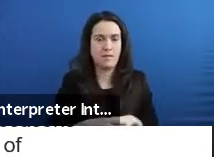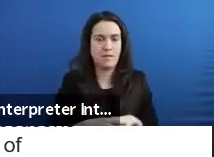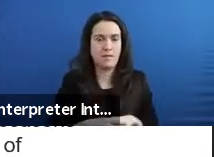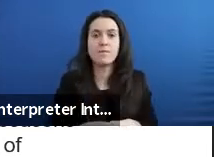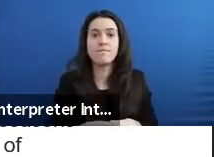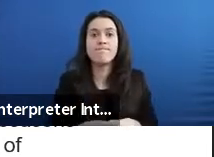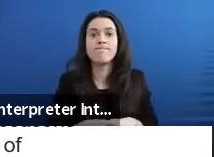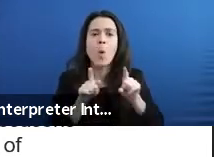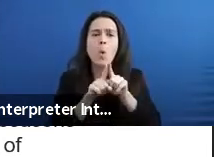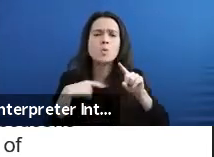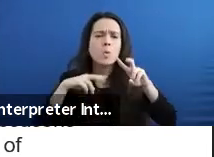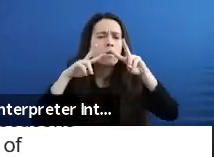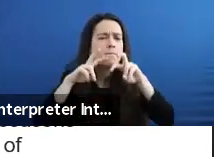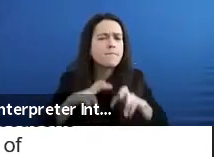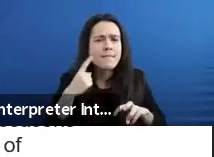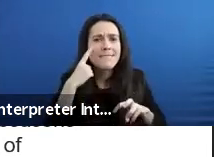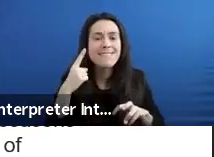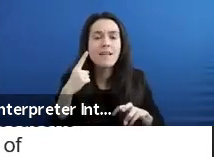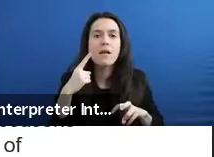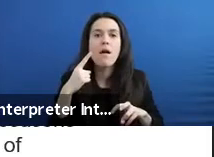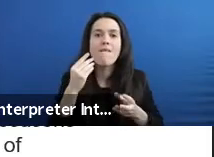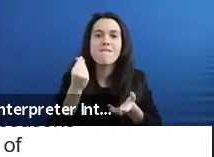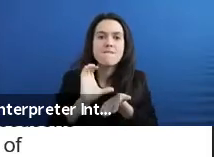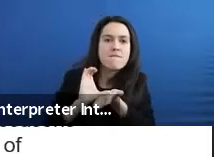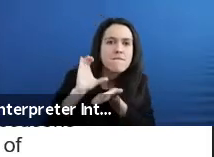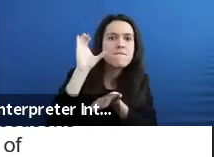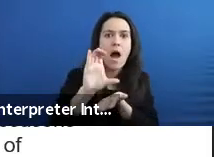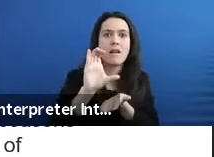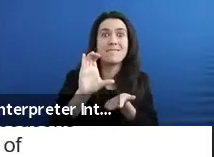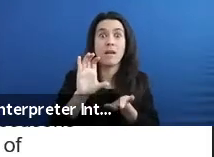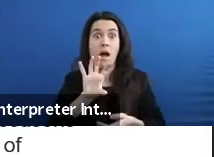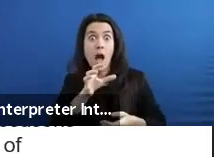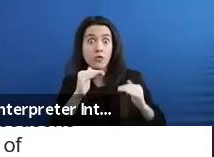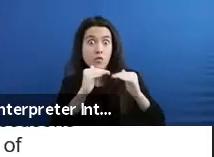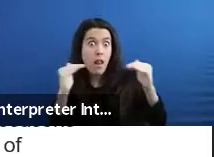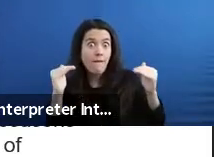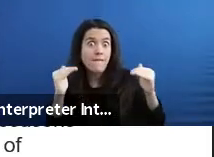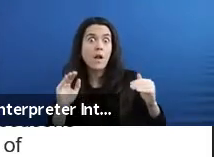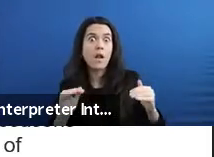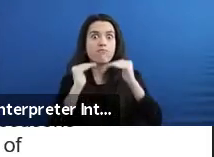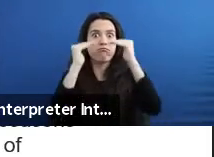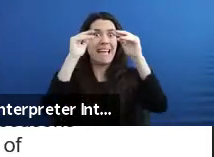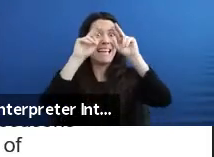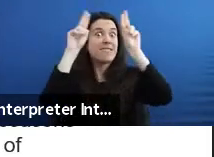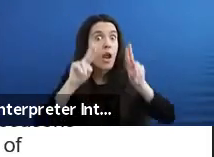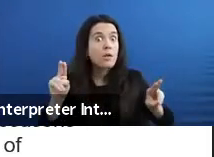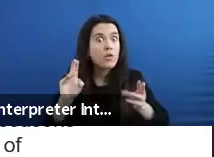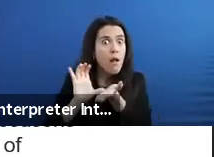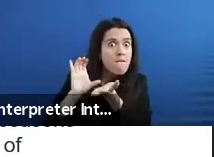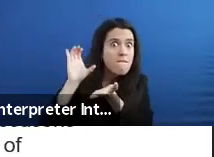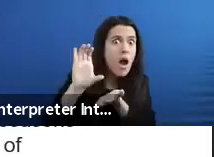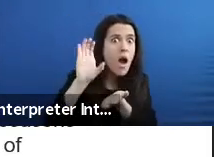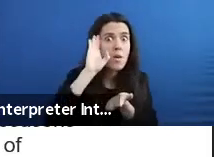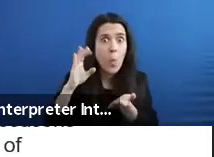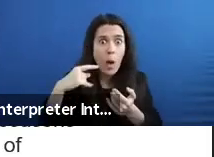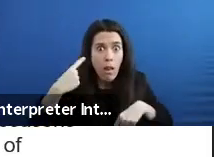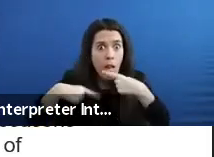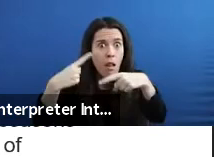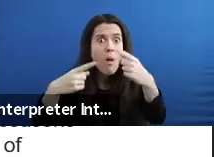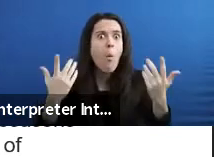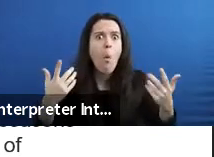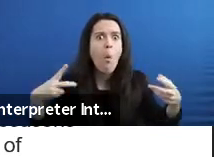of the funding at national and at European level will maybe touch differently different types of structures. So these are important aspects